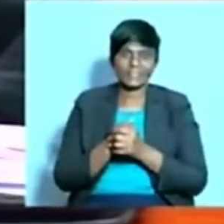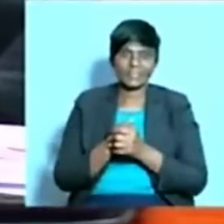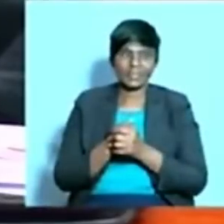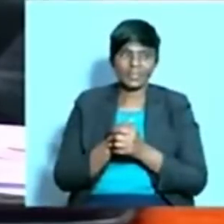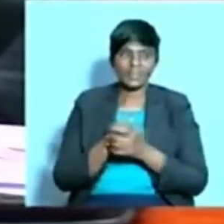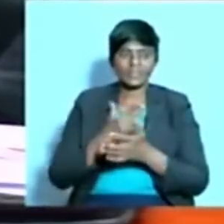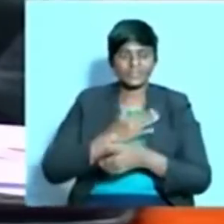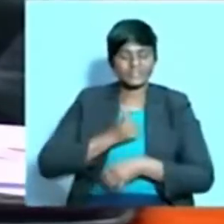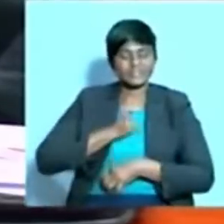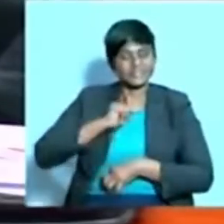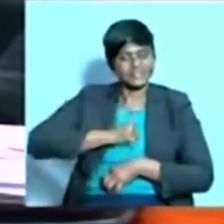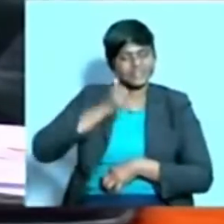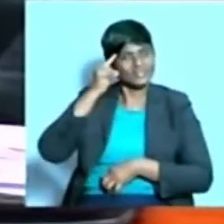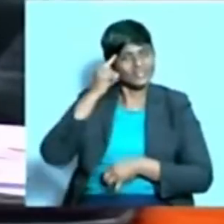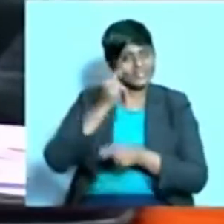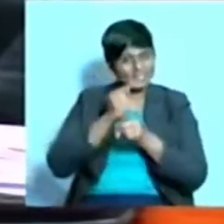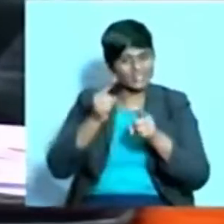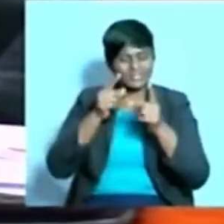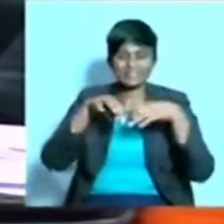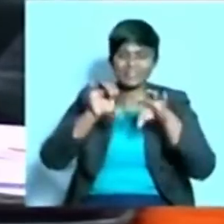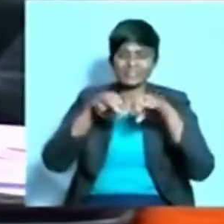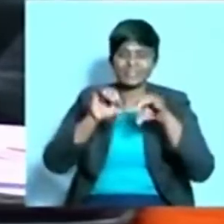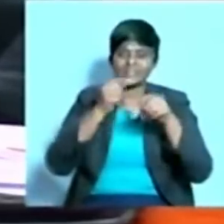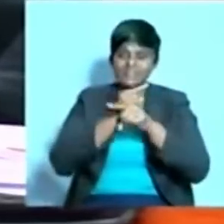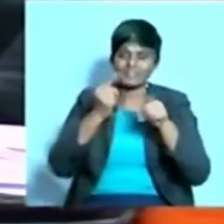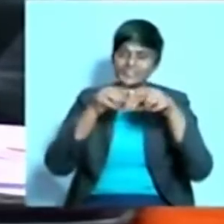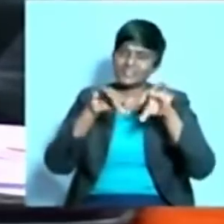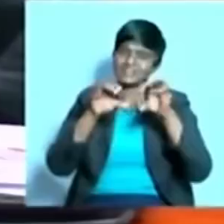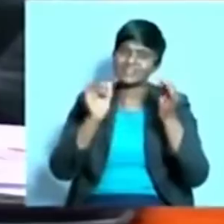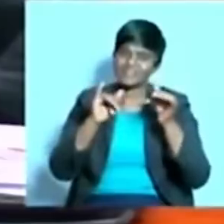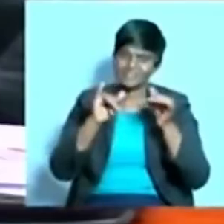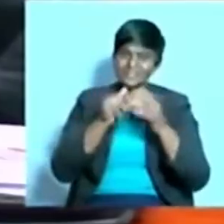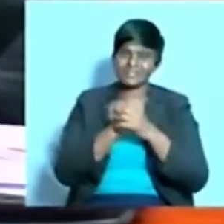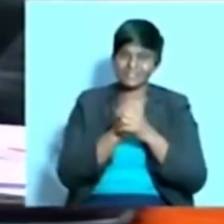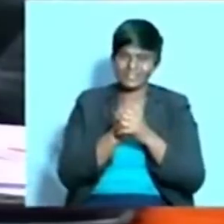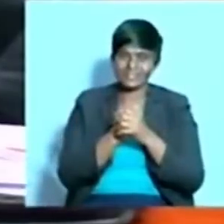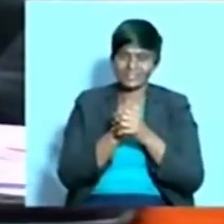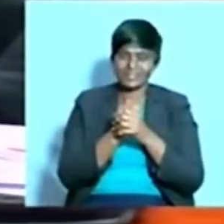I think we just have to make progress,